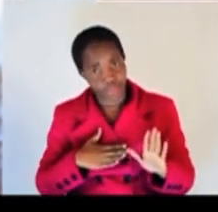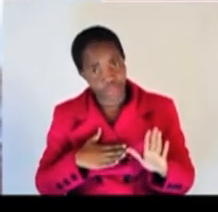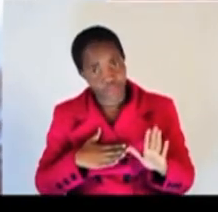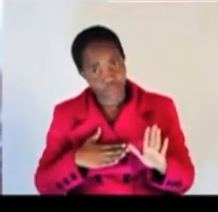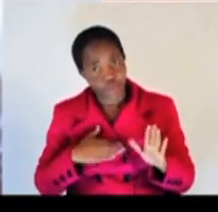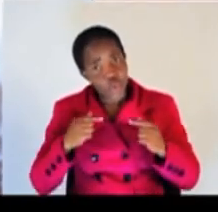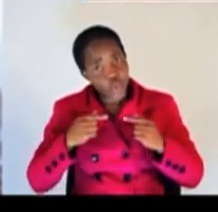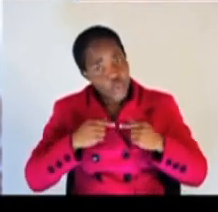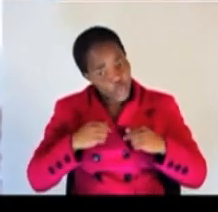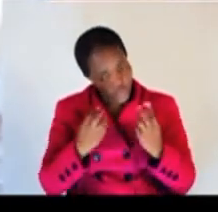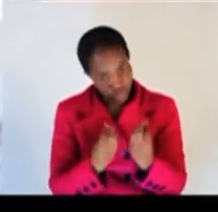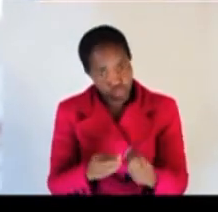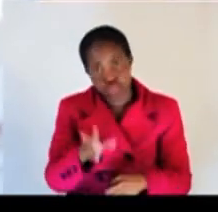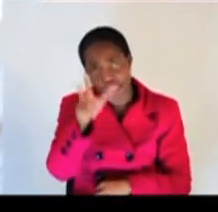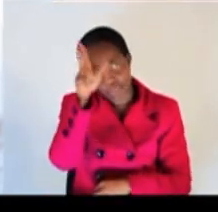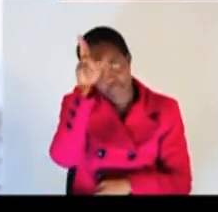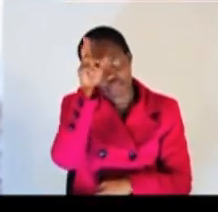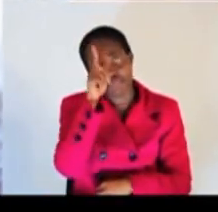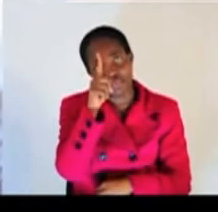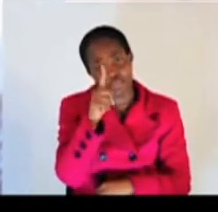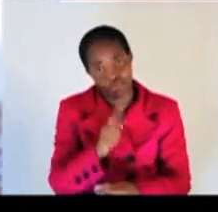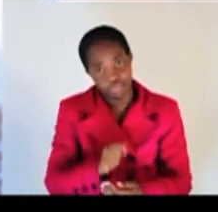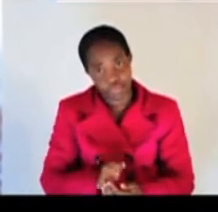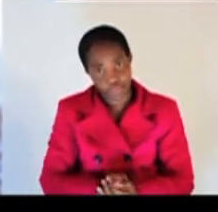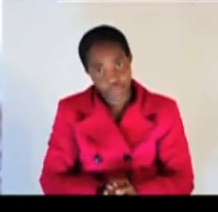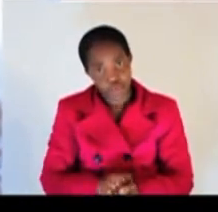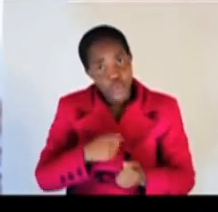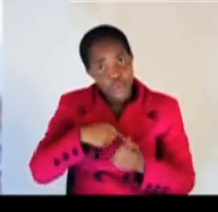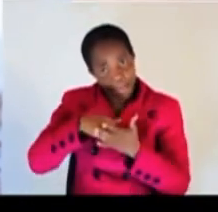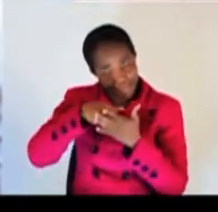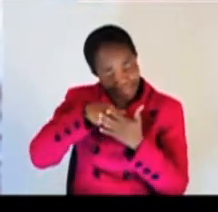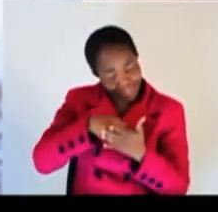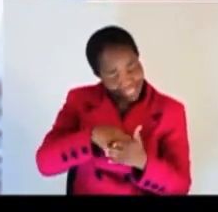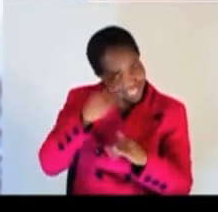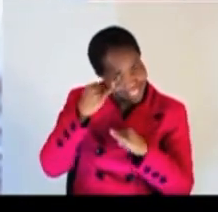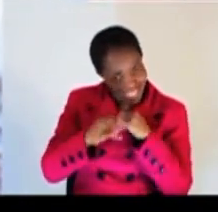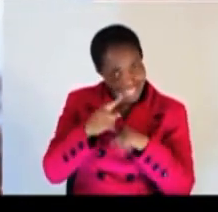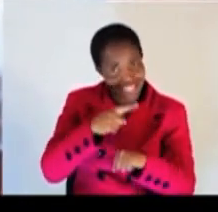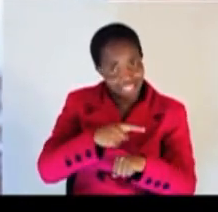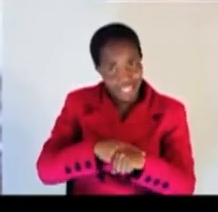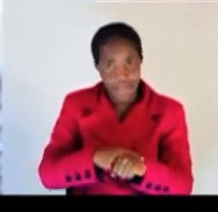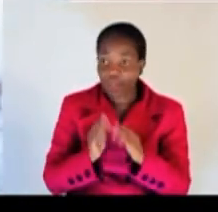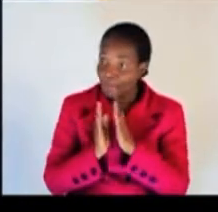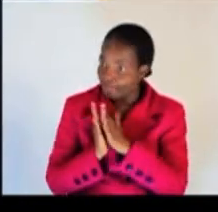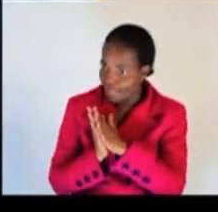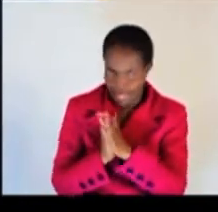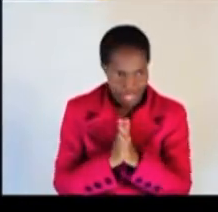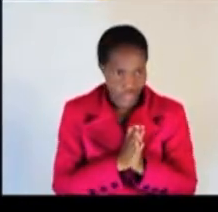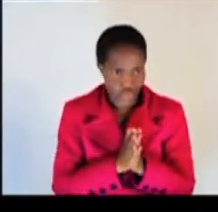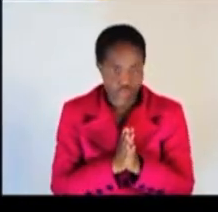children of God. Let's try one more last time, peacefully.